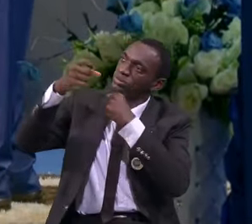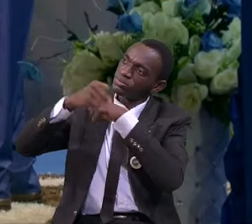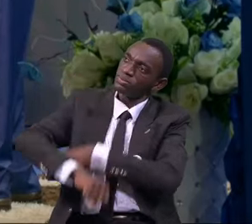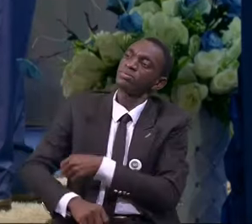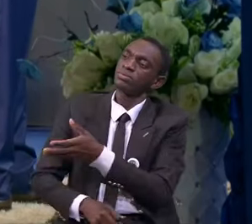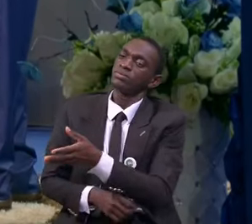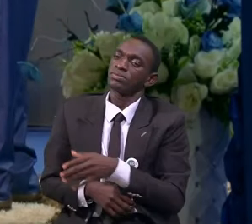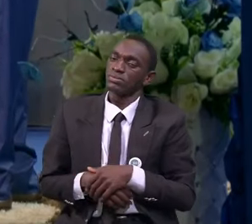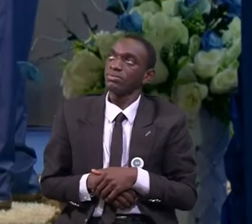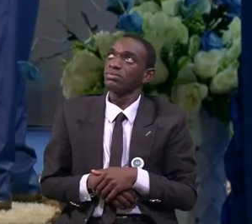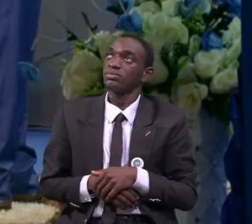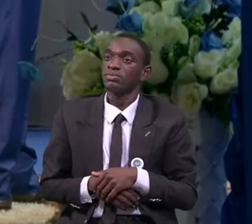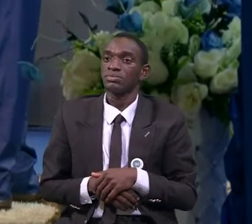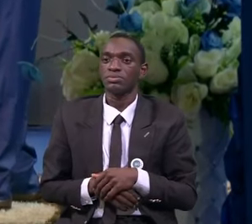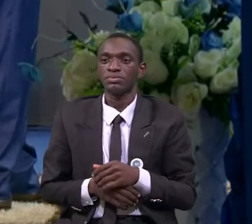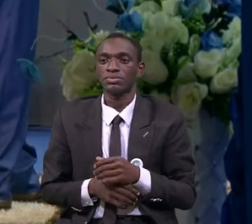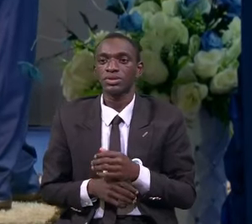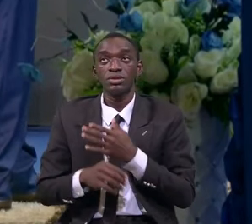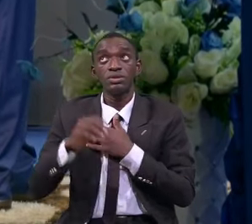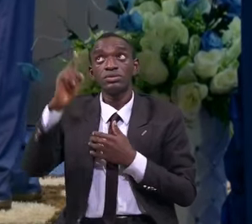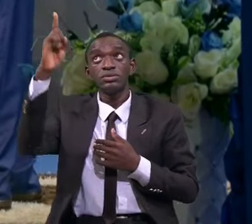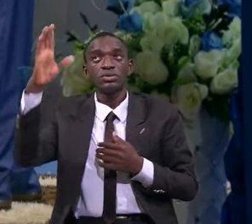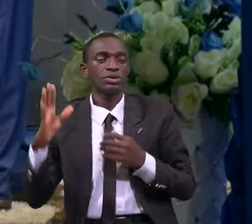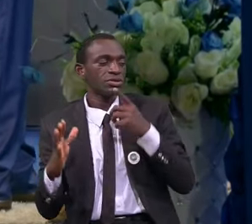He said, stretch forth thine hand.